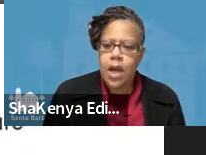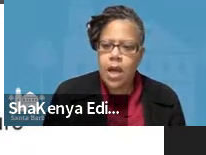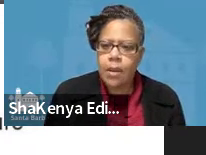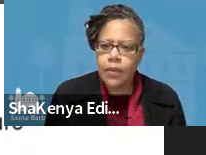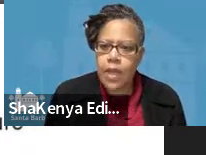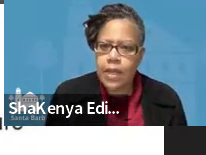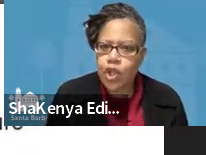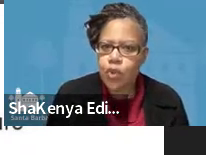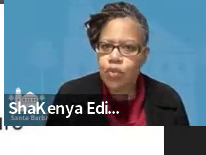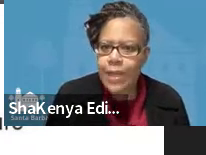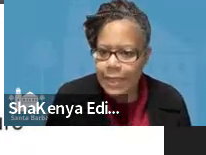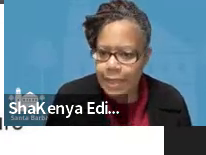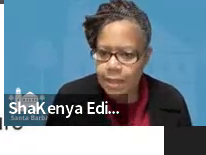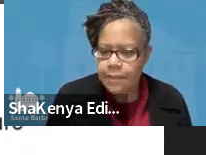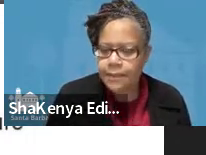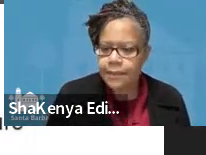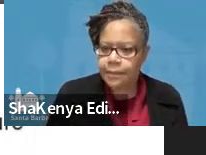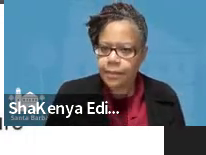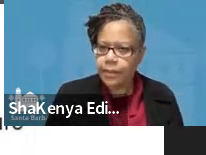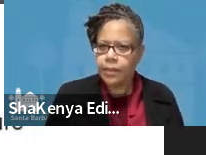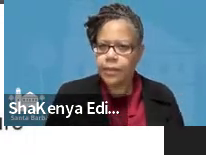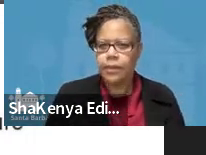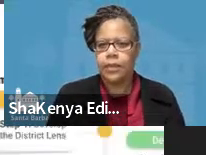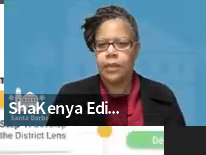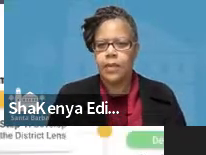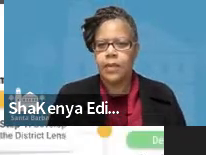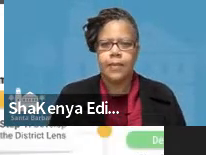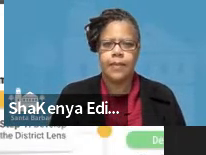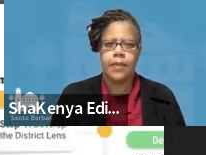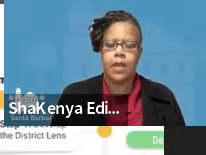conversation, and 2 written.